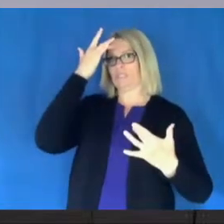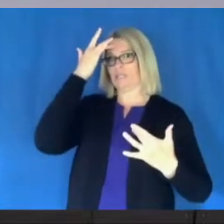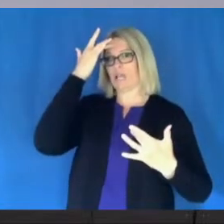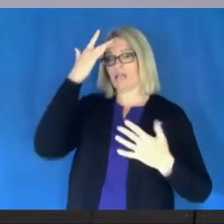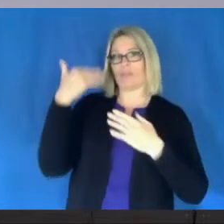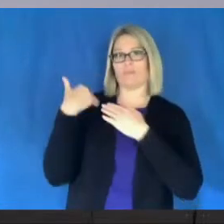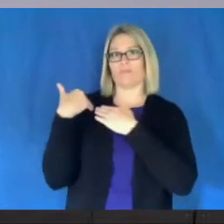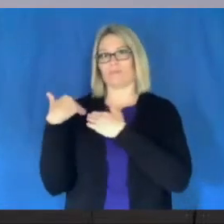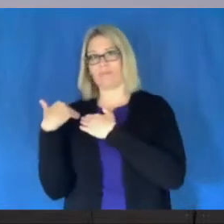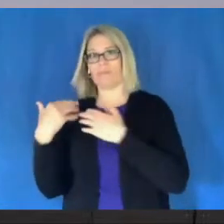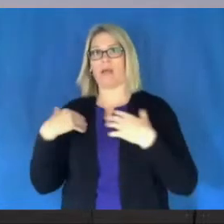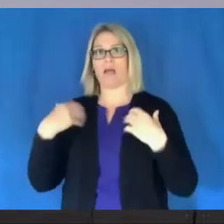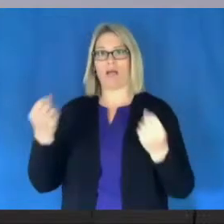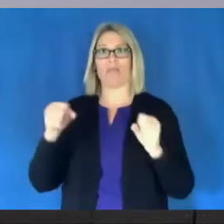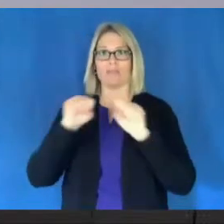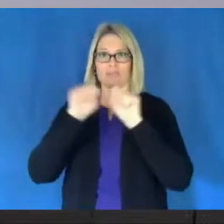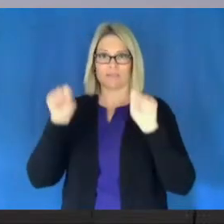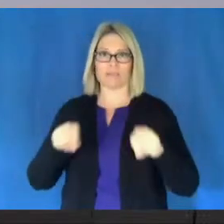around the world.